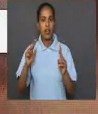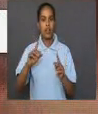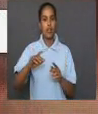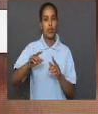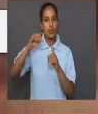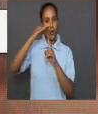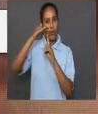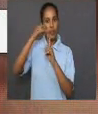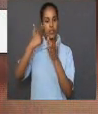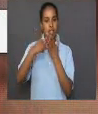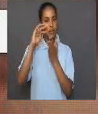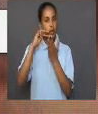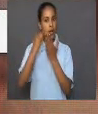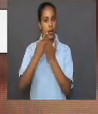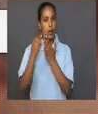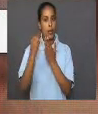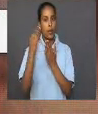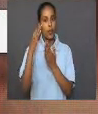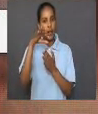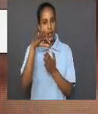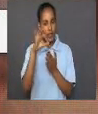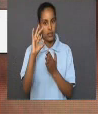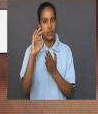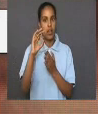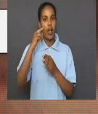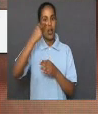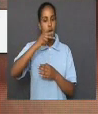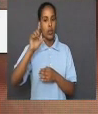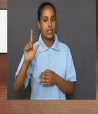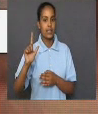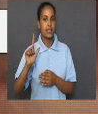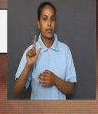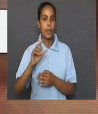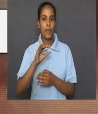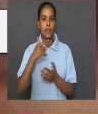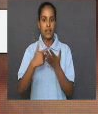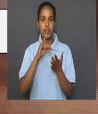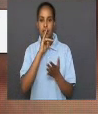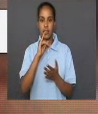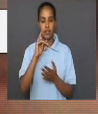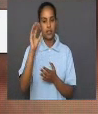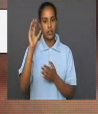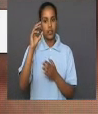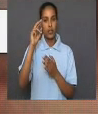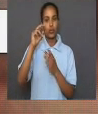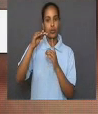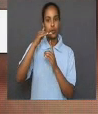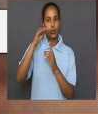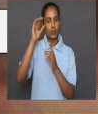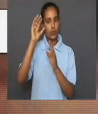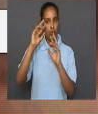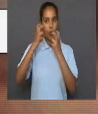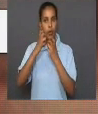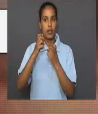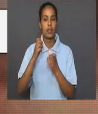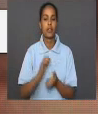At the very top of this map, we place the word hydrolysis, as this is the topic of